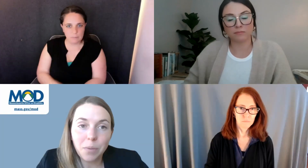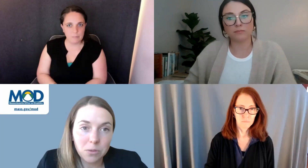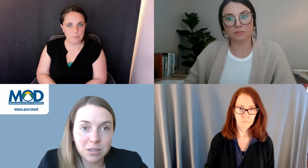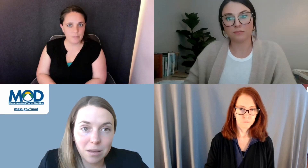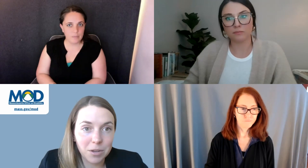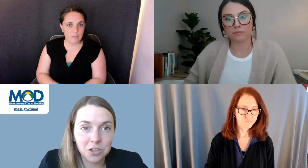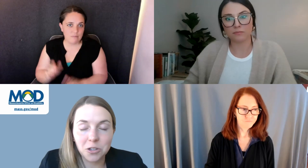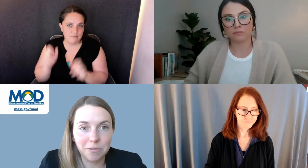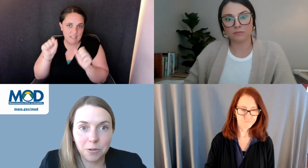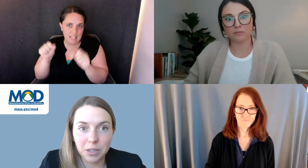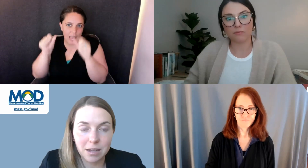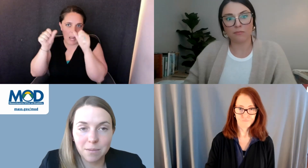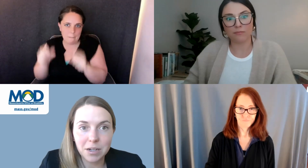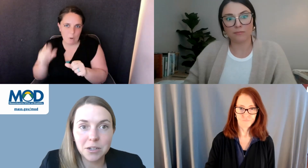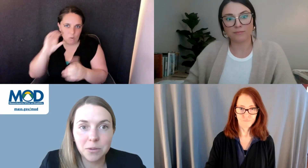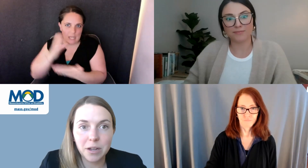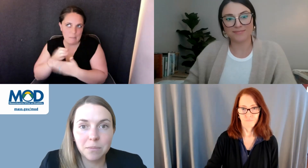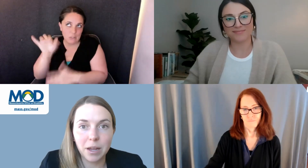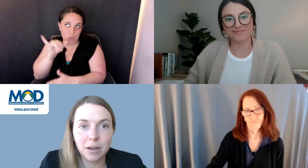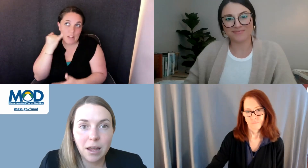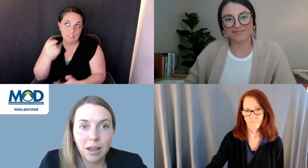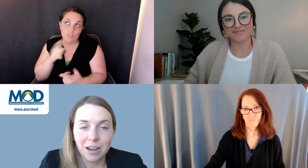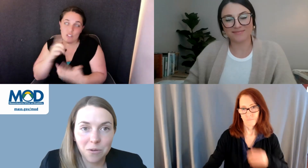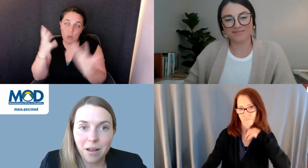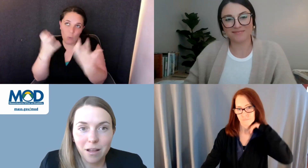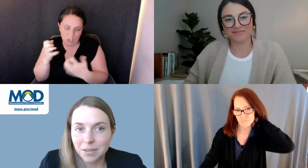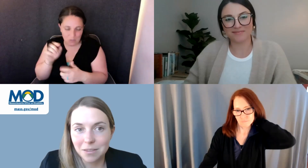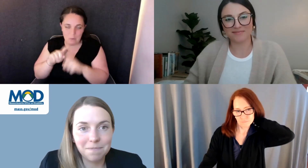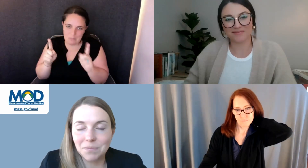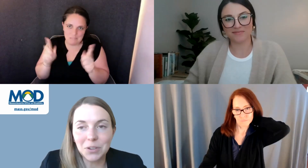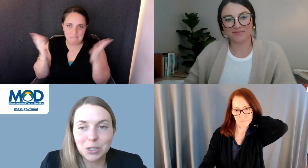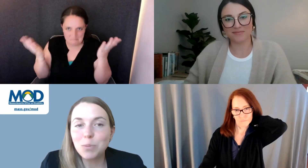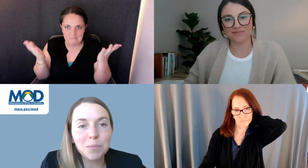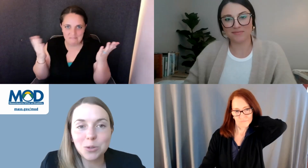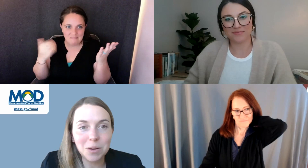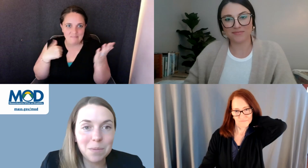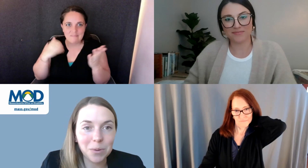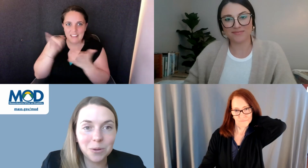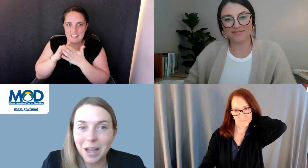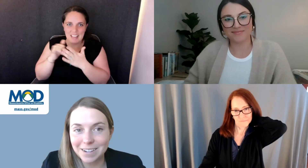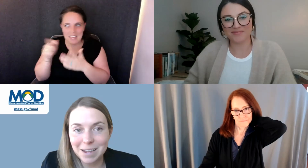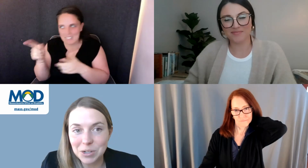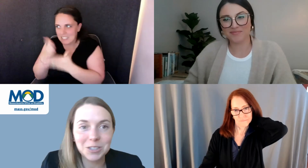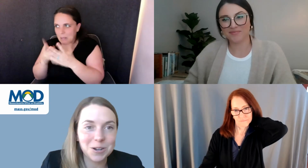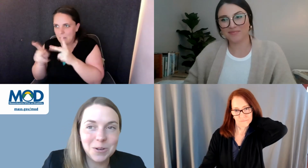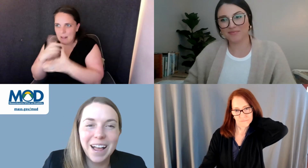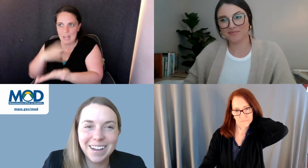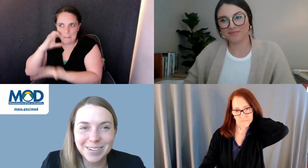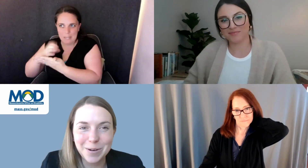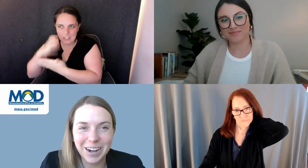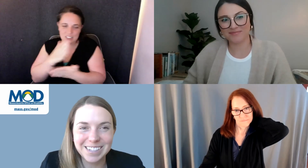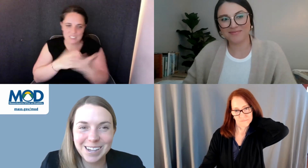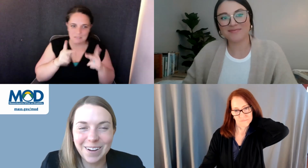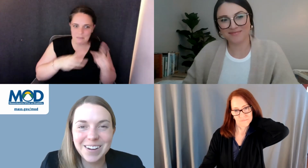You can post the image too if you're really committed to it, but I know there's a split between people who like images and who